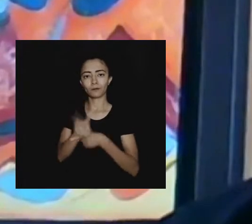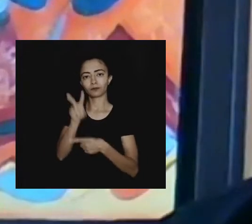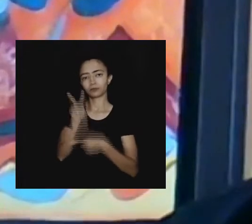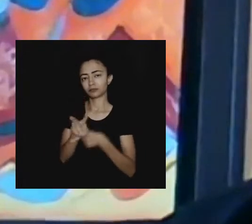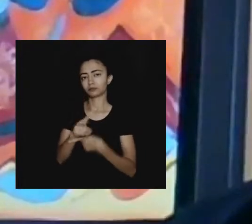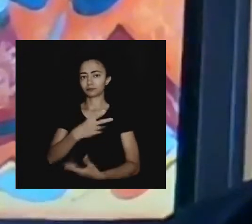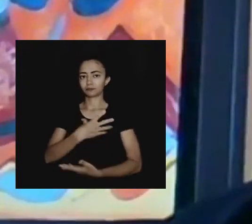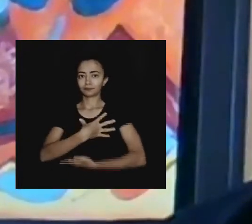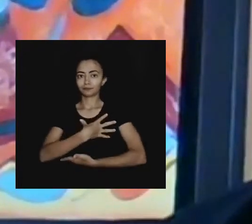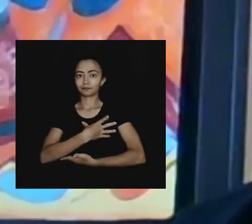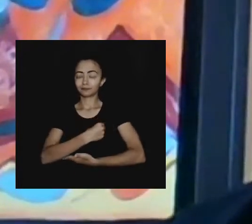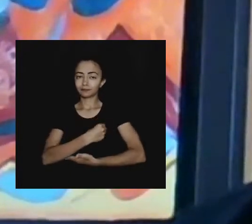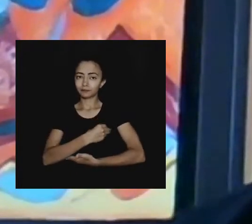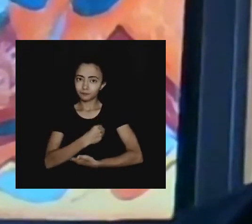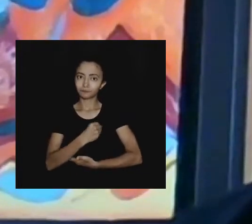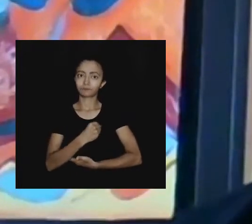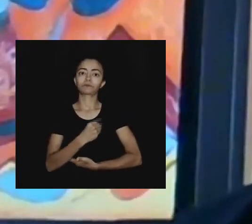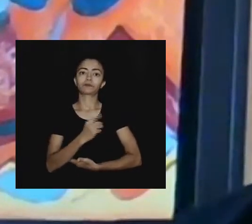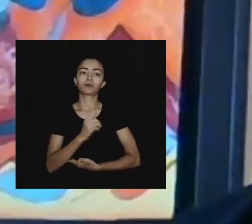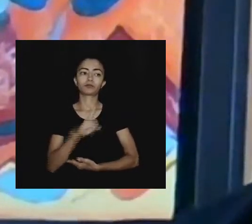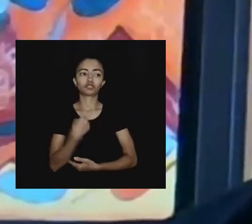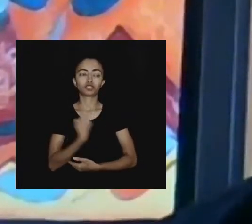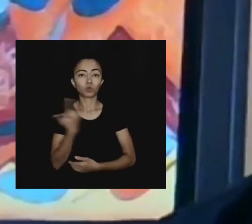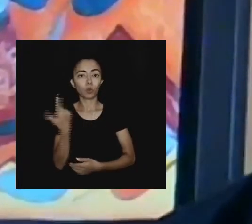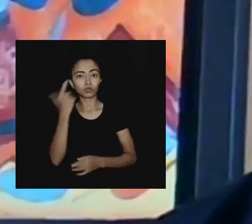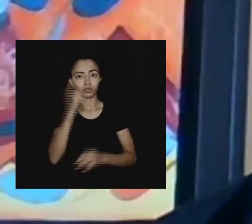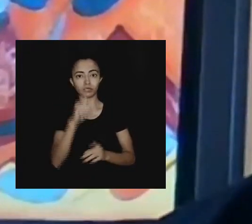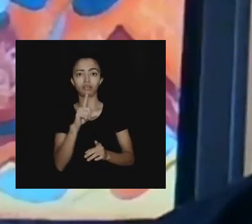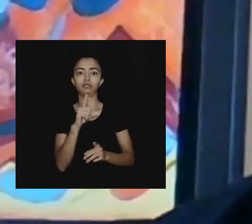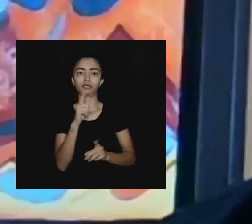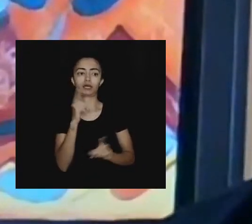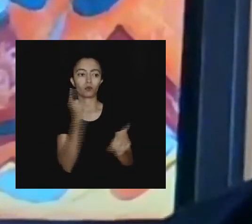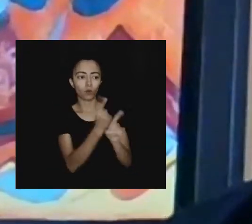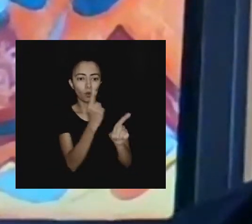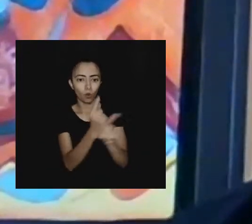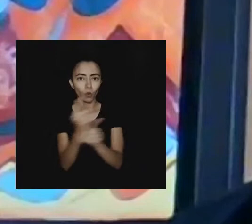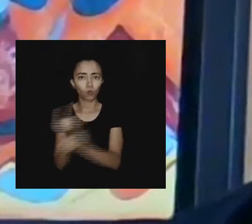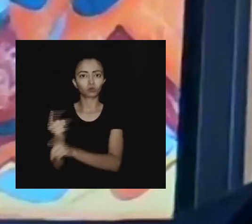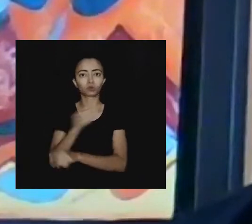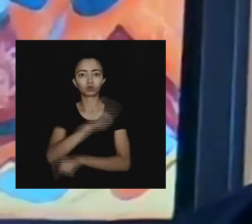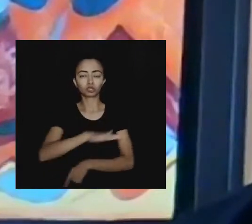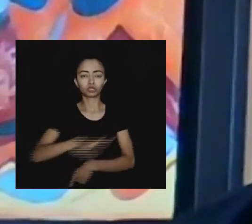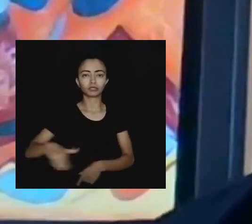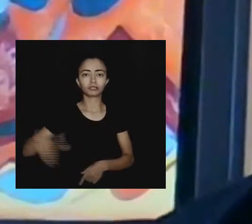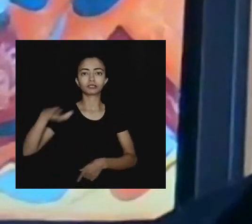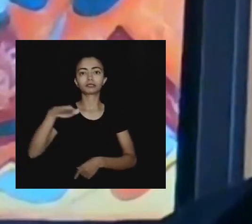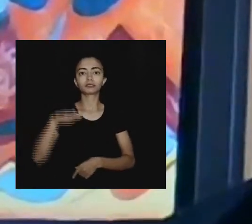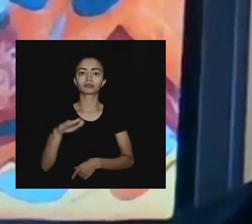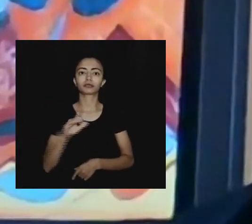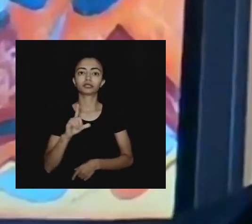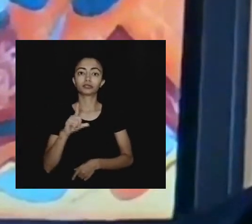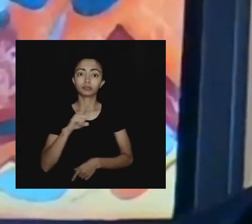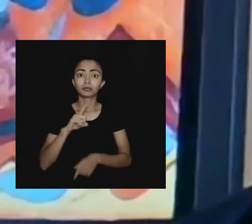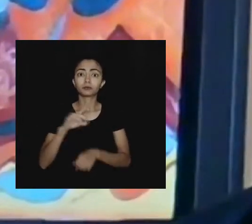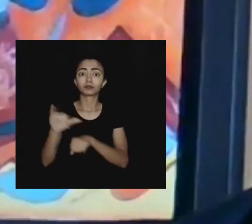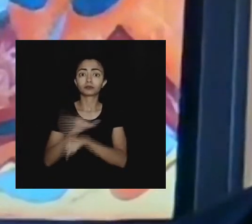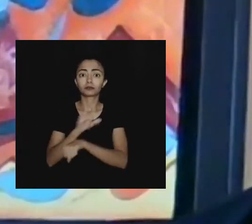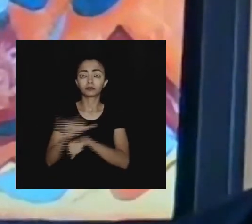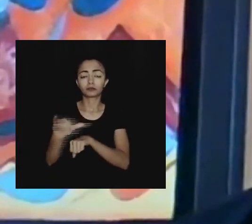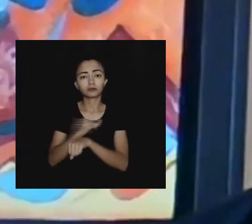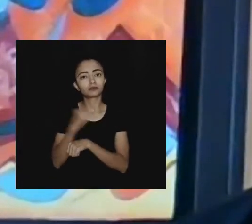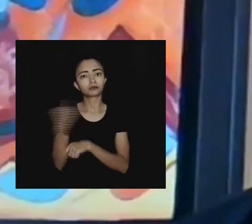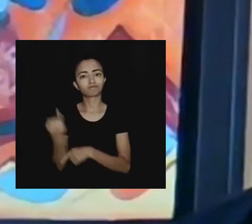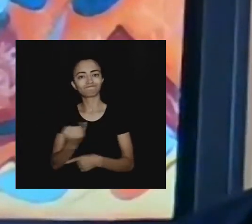political sciences so that we can work on defending the rights of these children and these mothers in such an